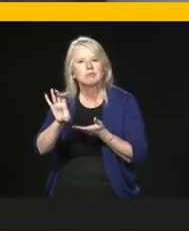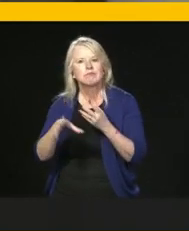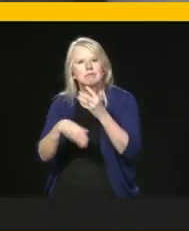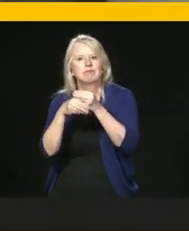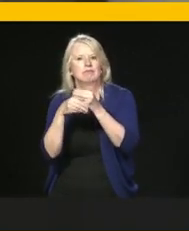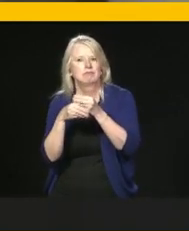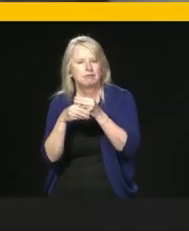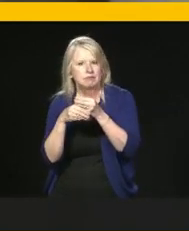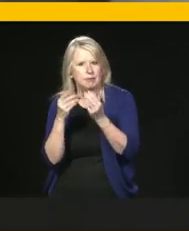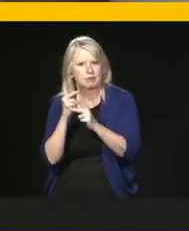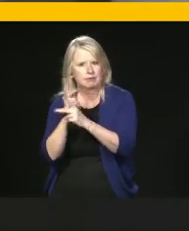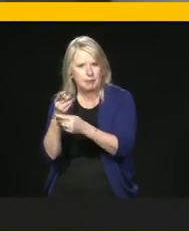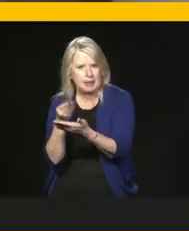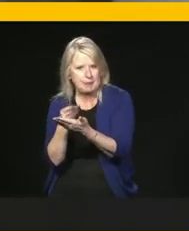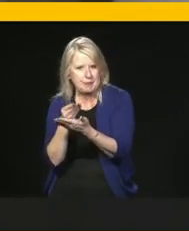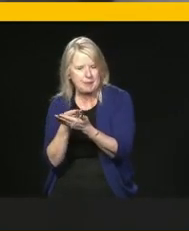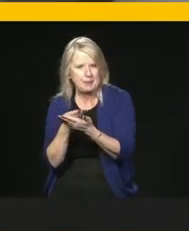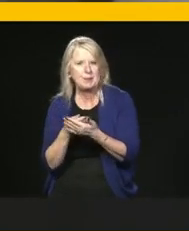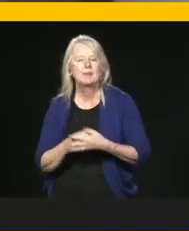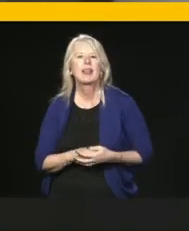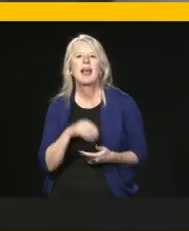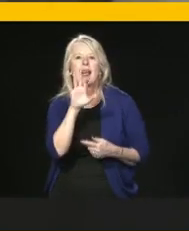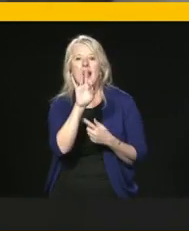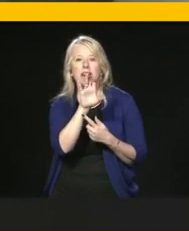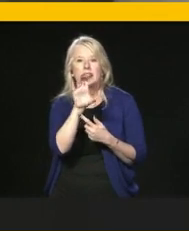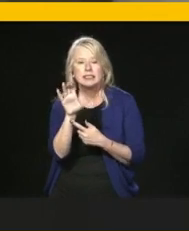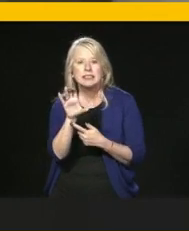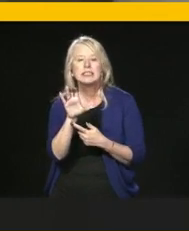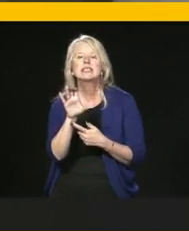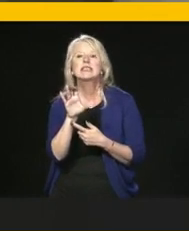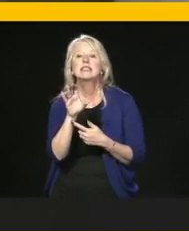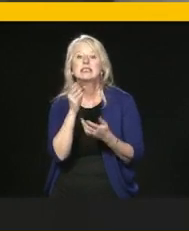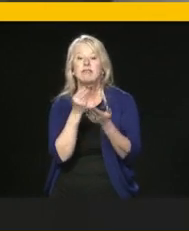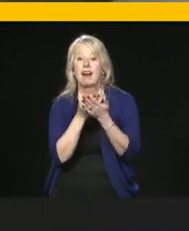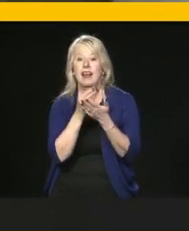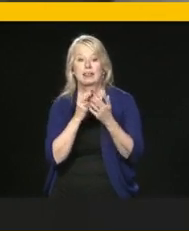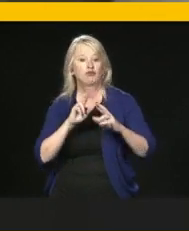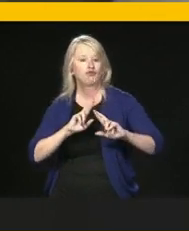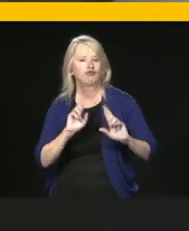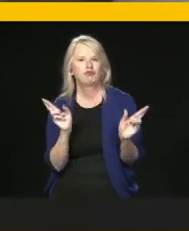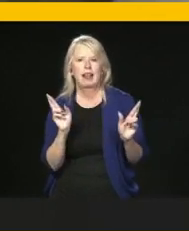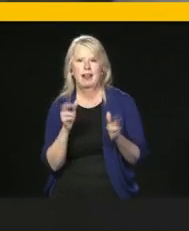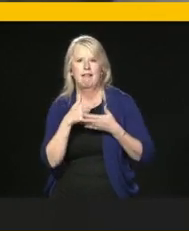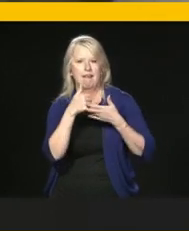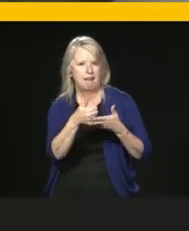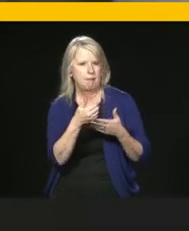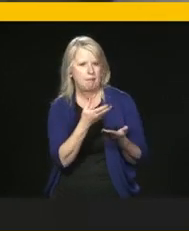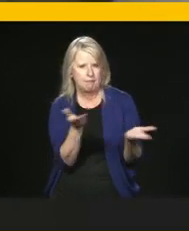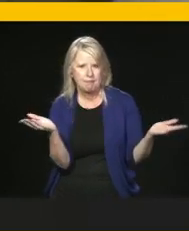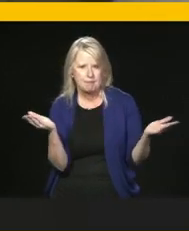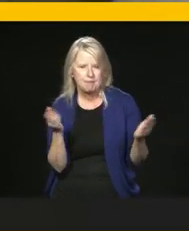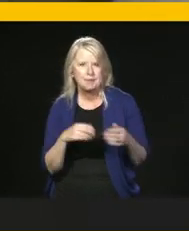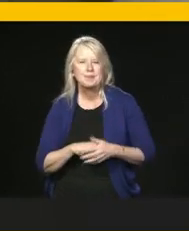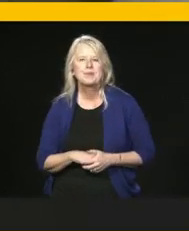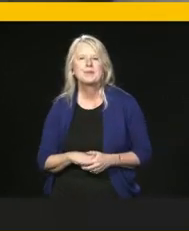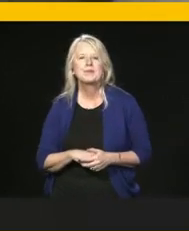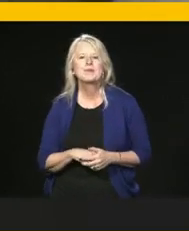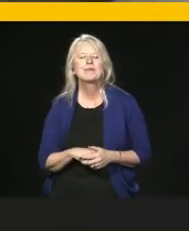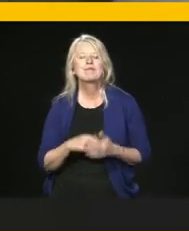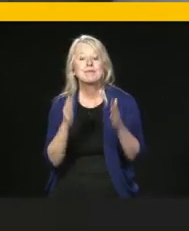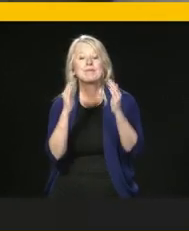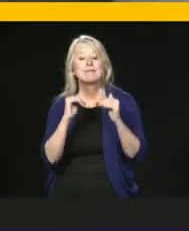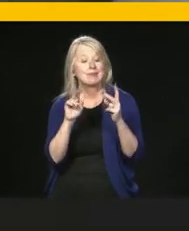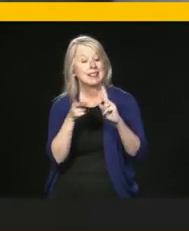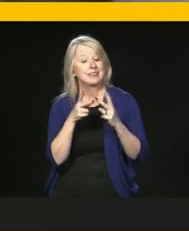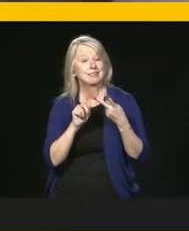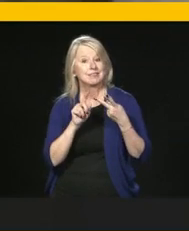FCC finance authorities are ready to help their clients. I'm also pleased to announce that all eligible farmers